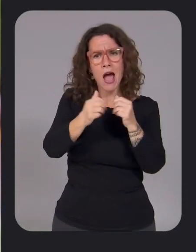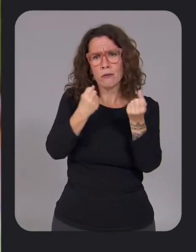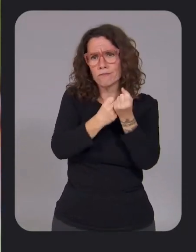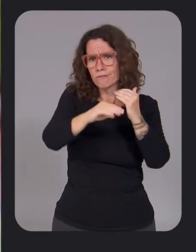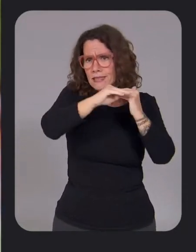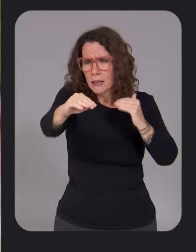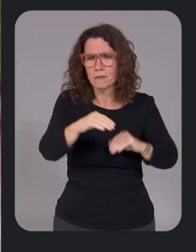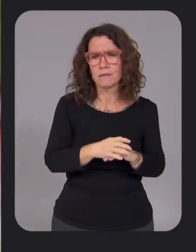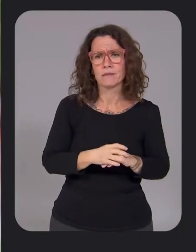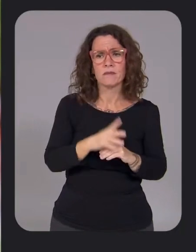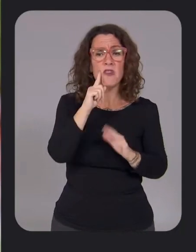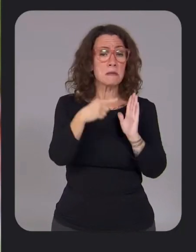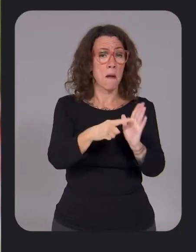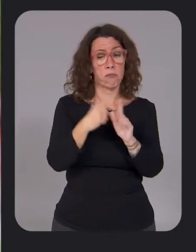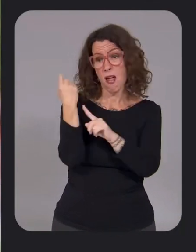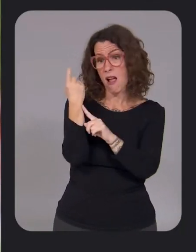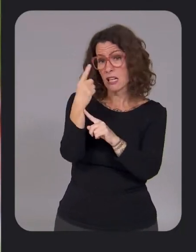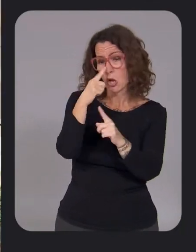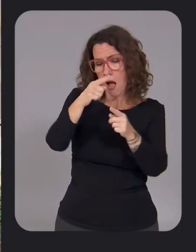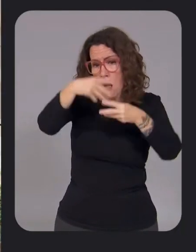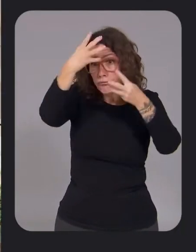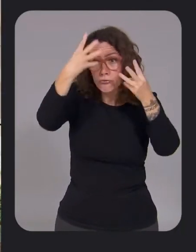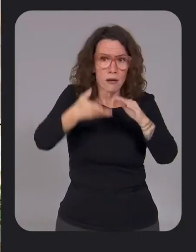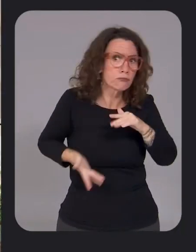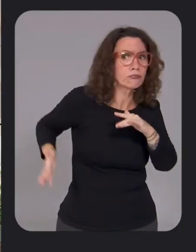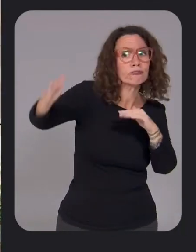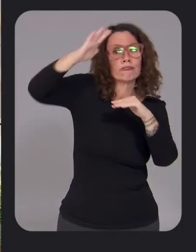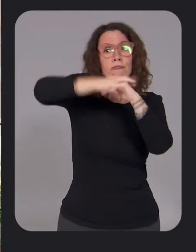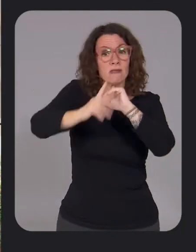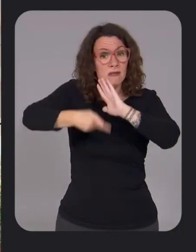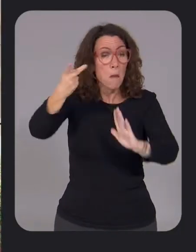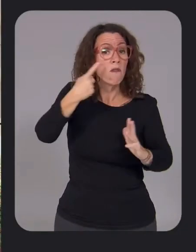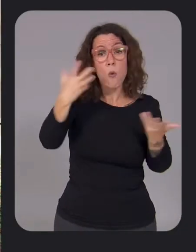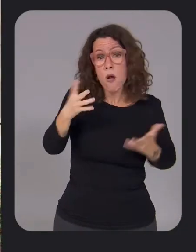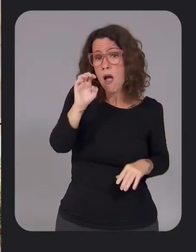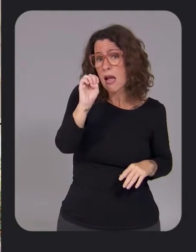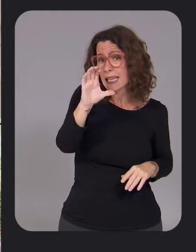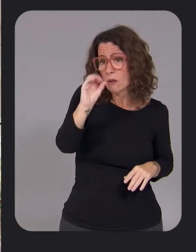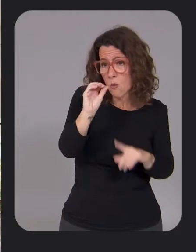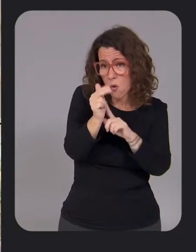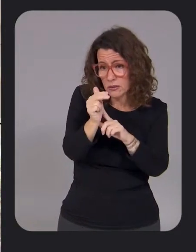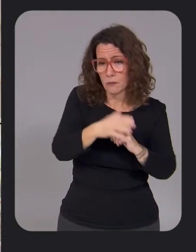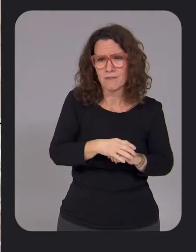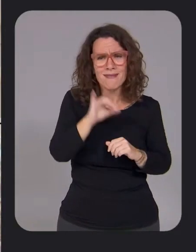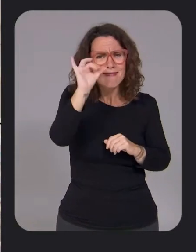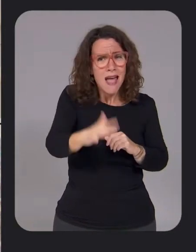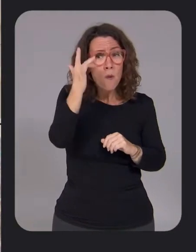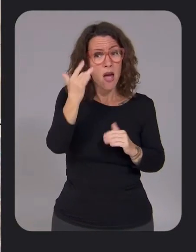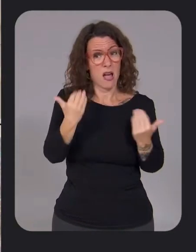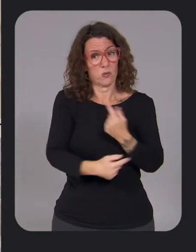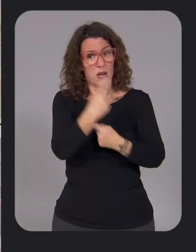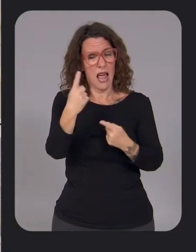For example, we saw over the last decade that search interest for eco-hotel has doubled. That's why